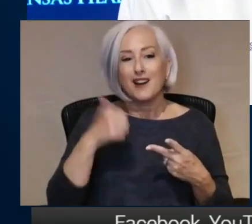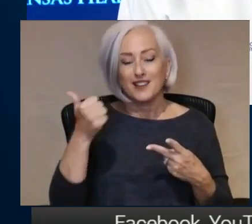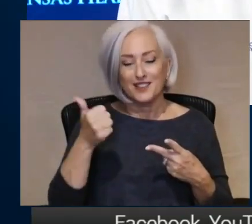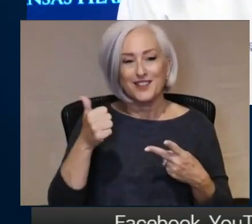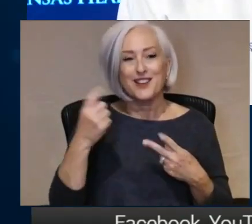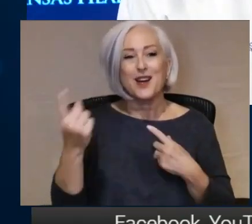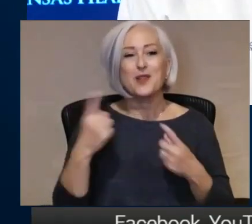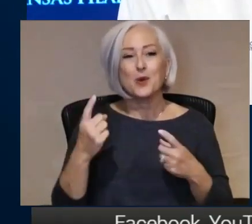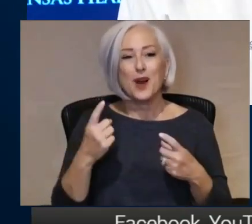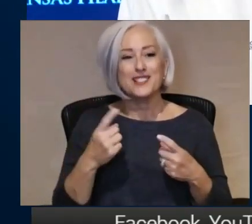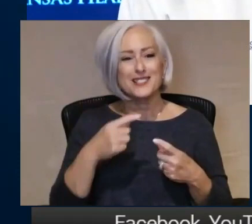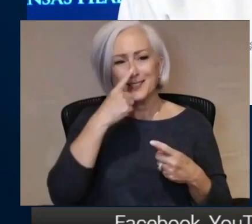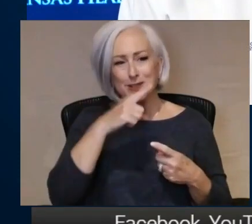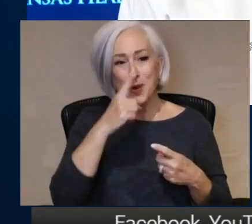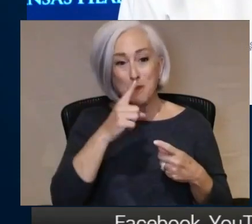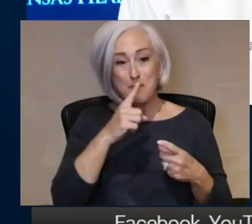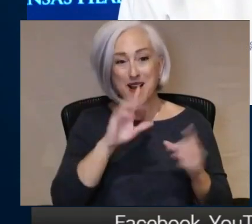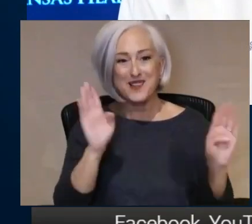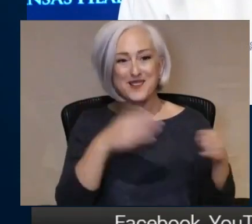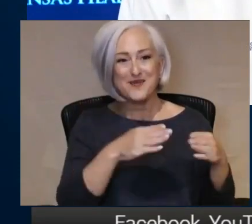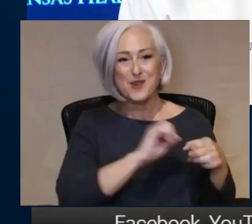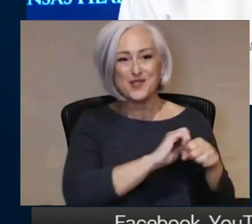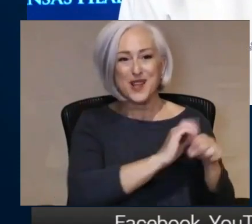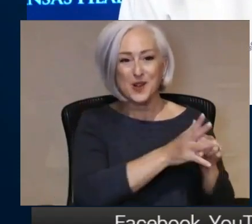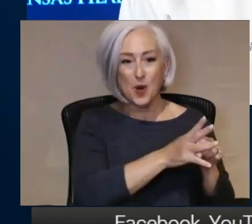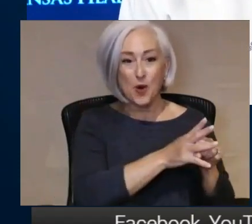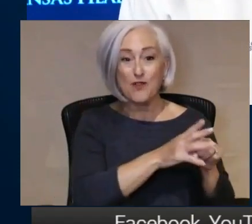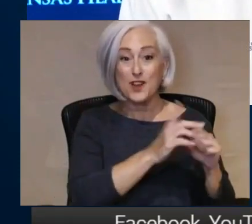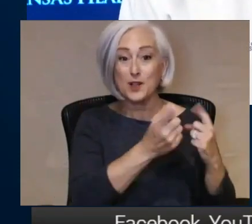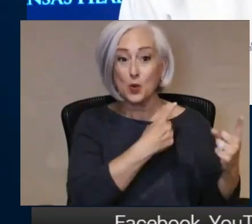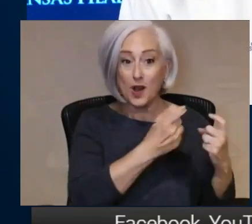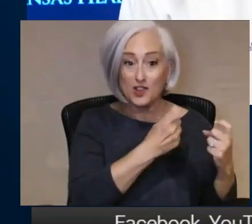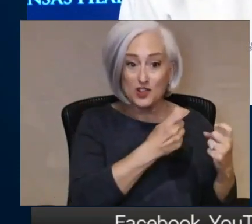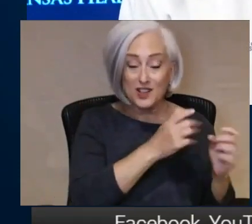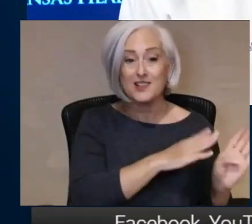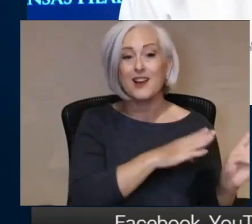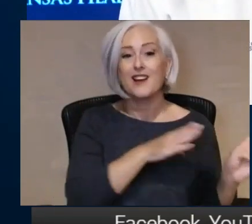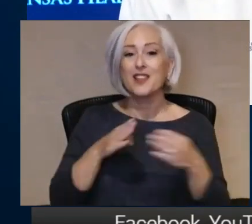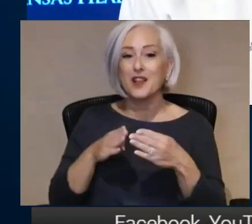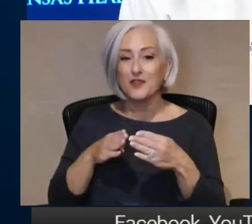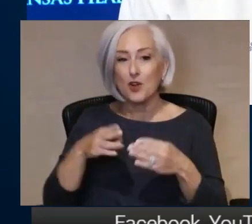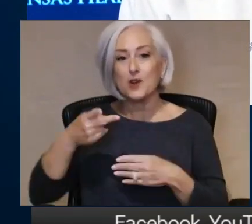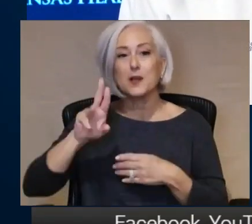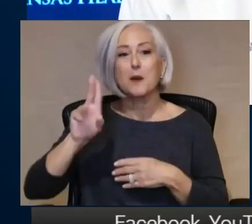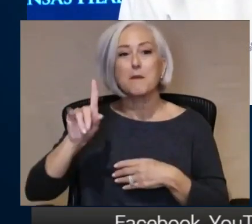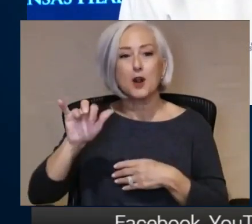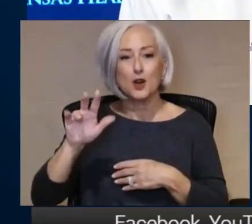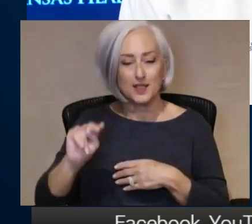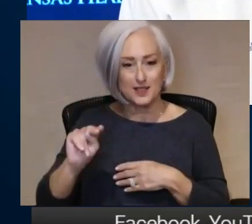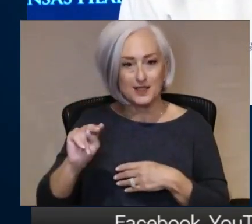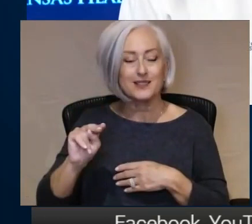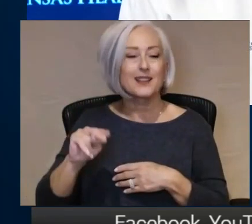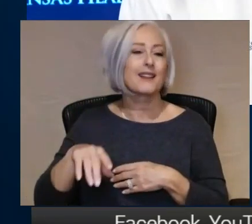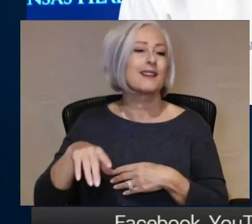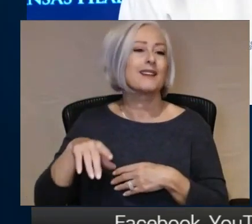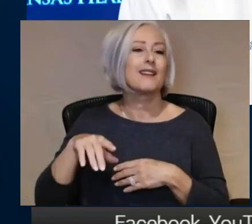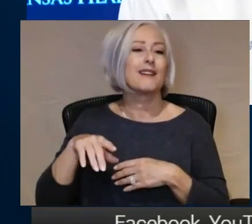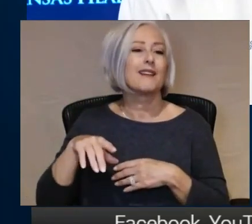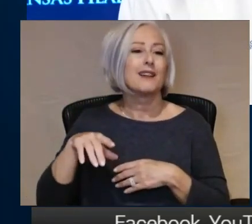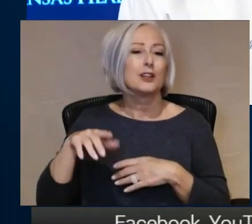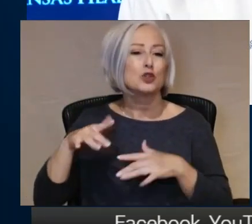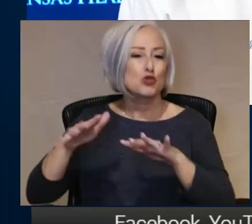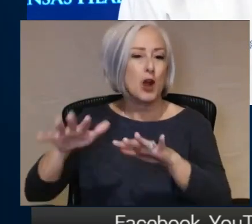the way, and then there are more tremors and Parkinson's and lots of questions to come. So first of all, Isaac